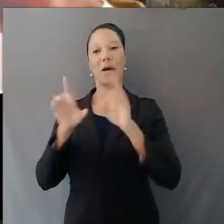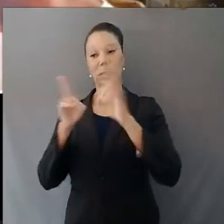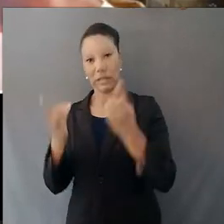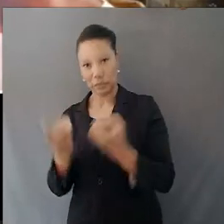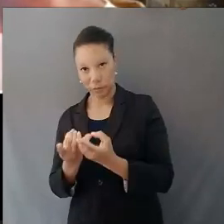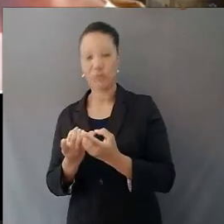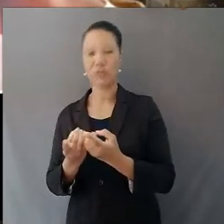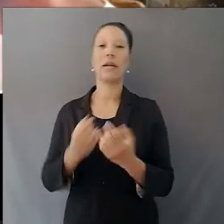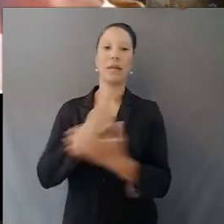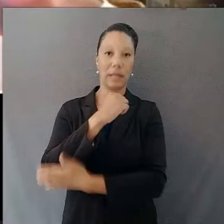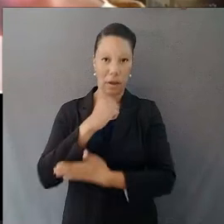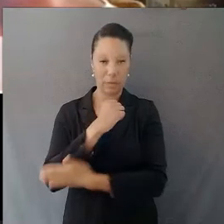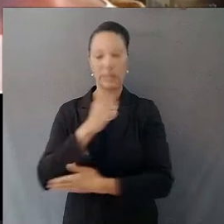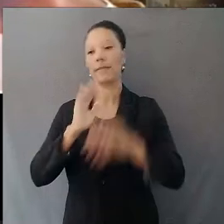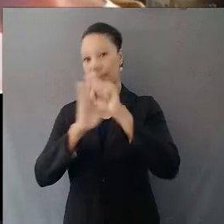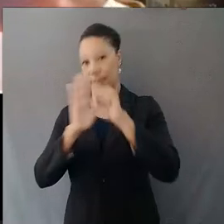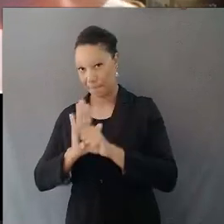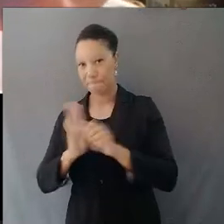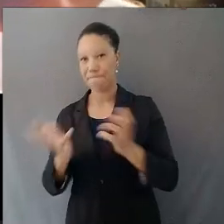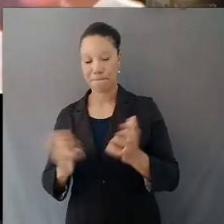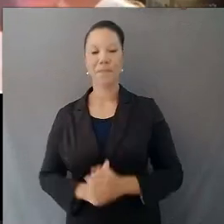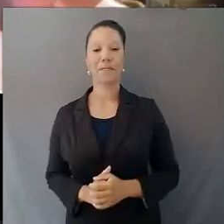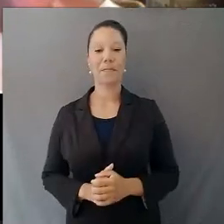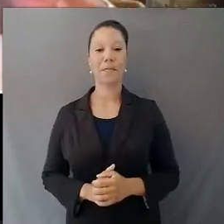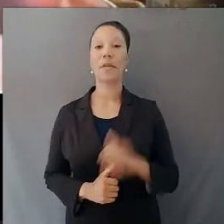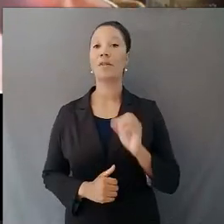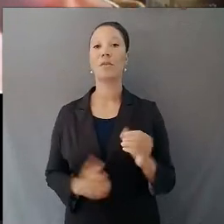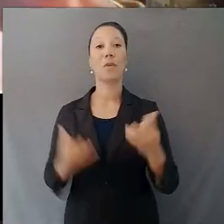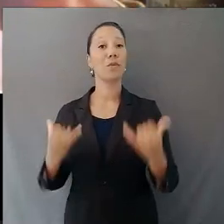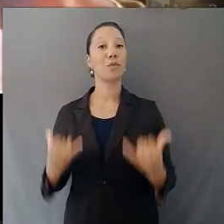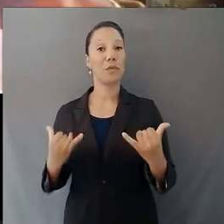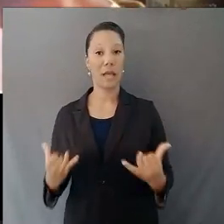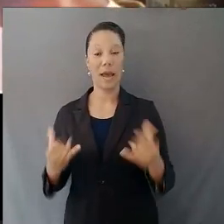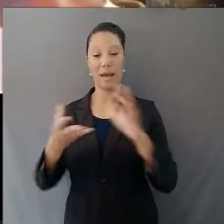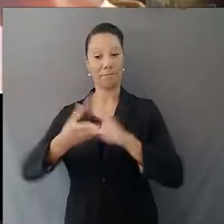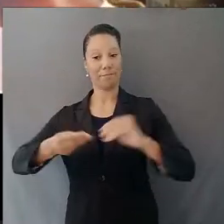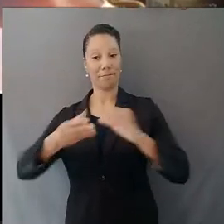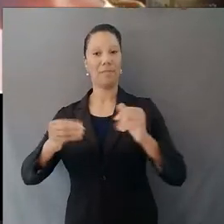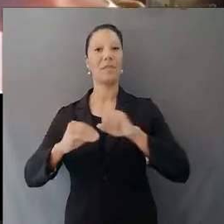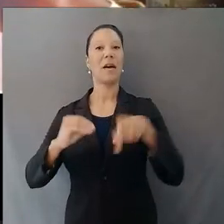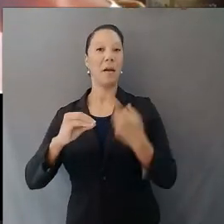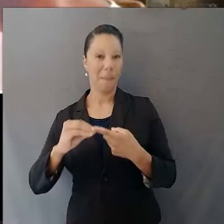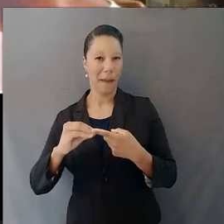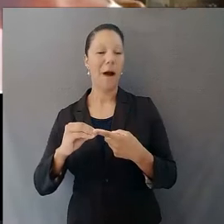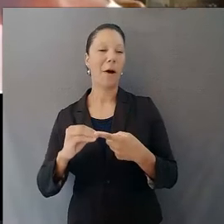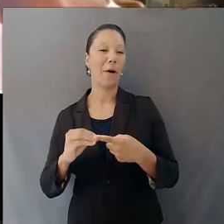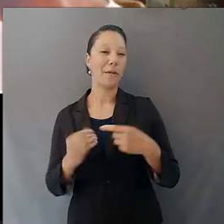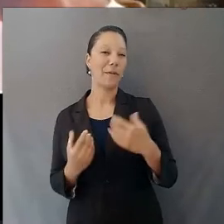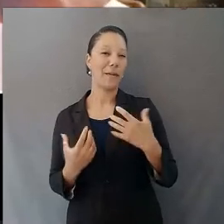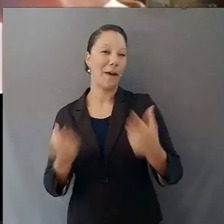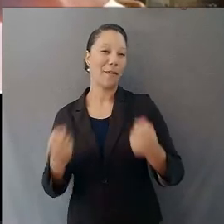the county, and or the state. So today's episode features healthy bodies. And